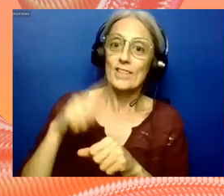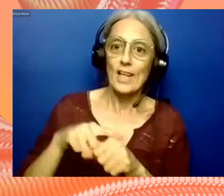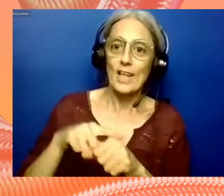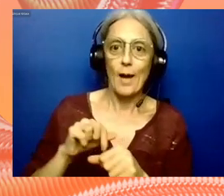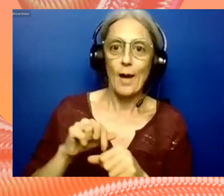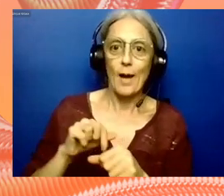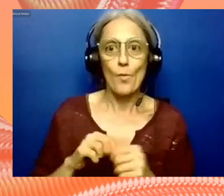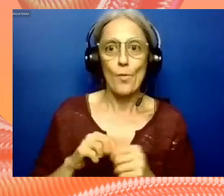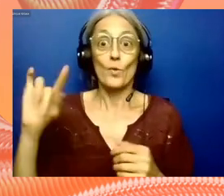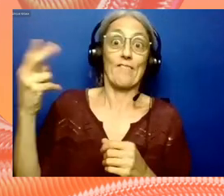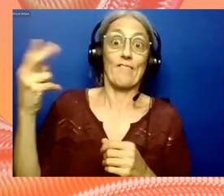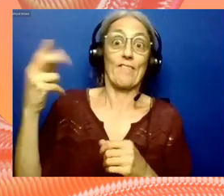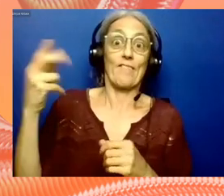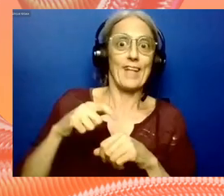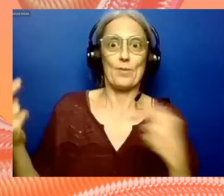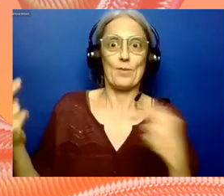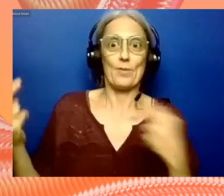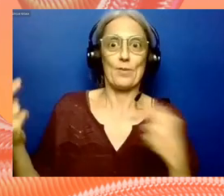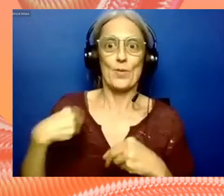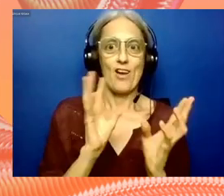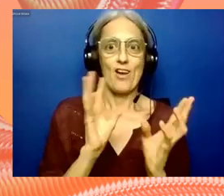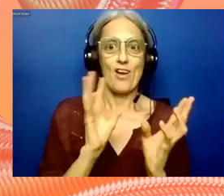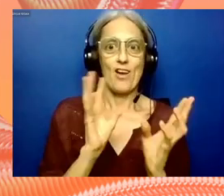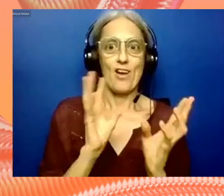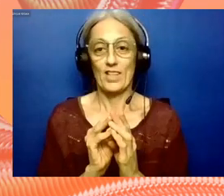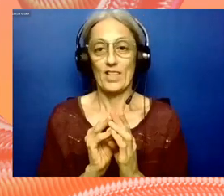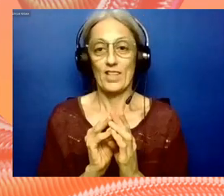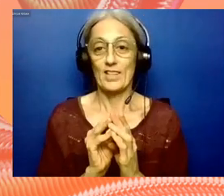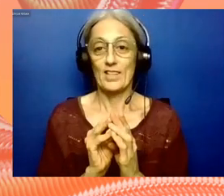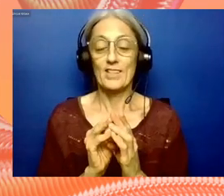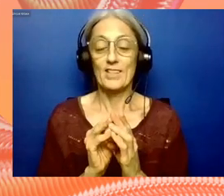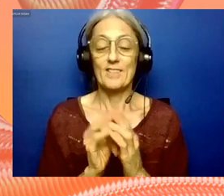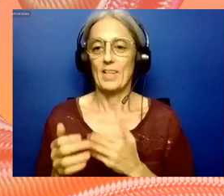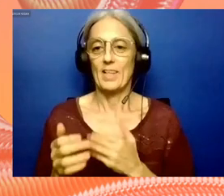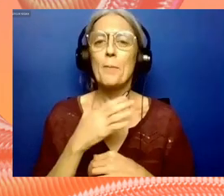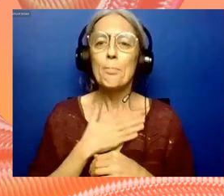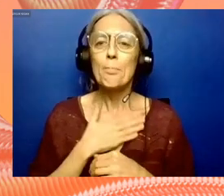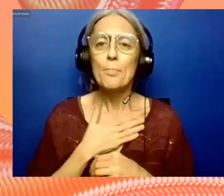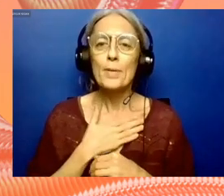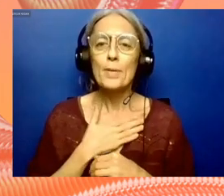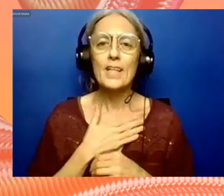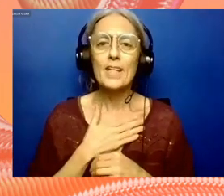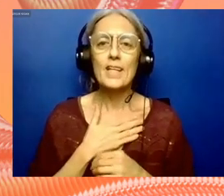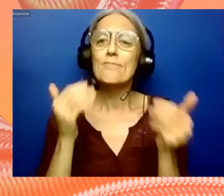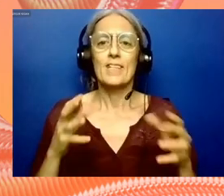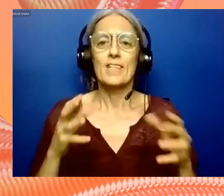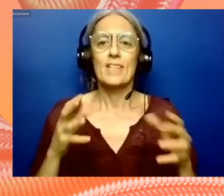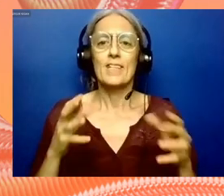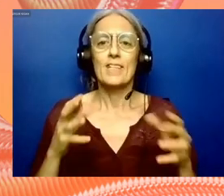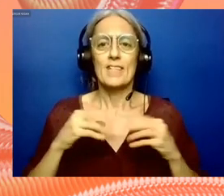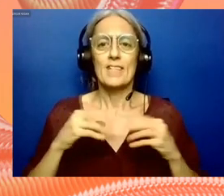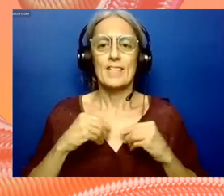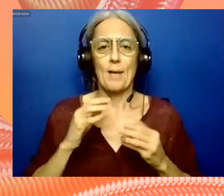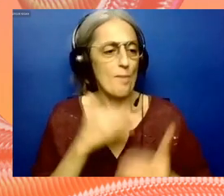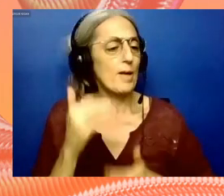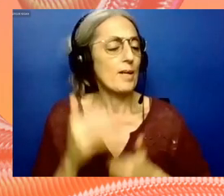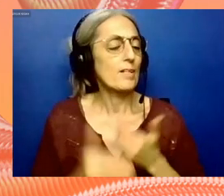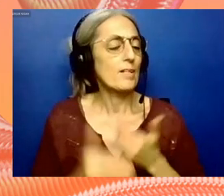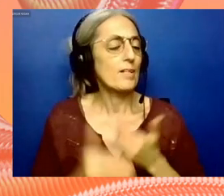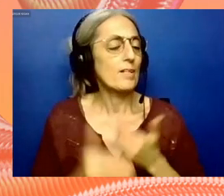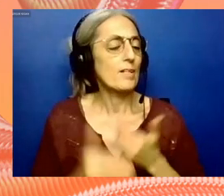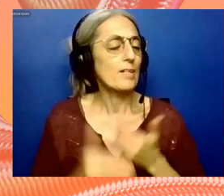really lean into this experiment of doing it virtually, showing up virtually, extending your energy virtually. The